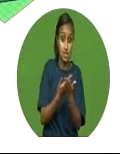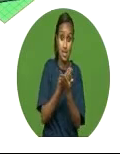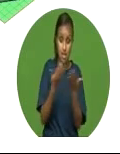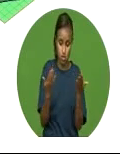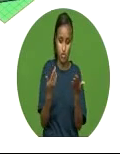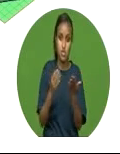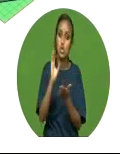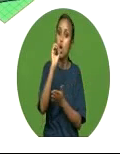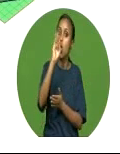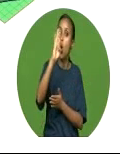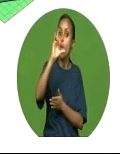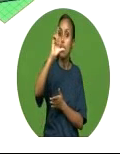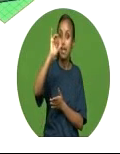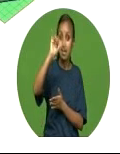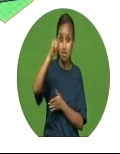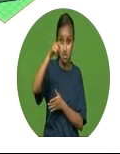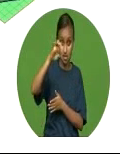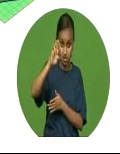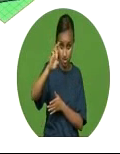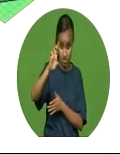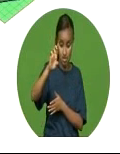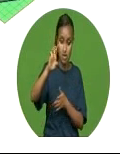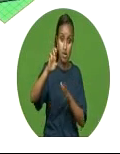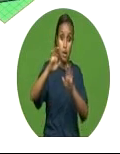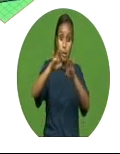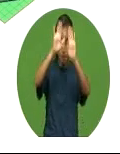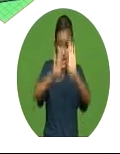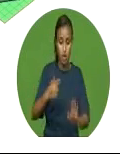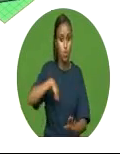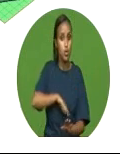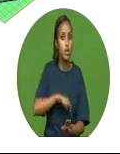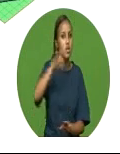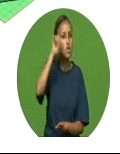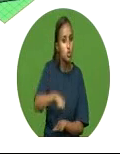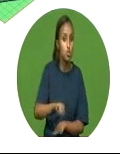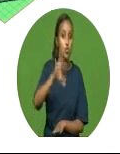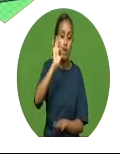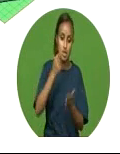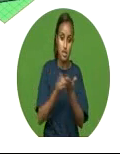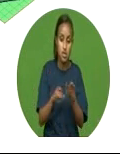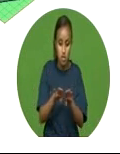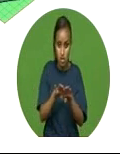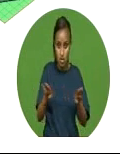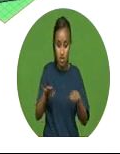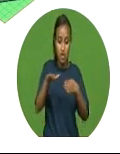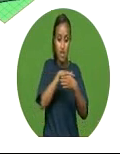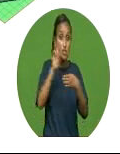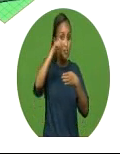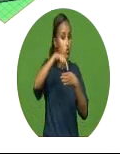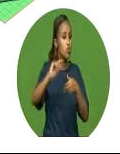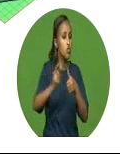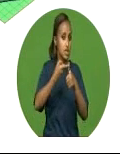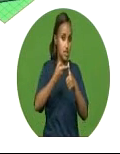While in the case of oblique plane, we need to find the edge view of the oblique surface